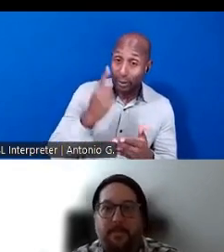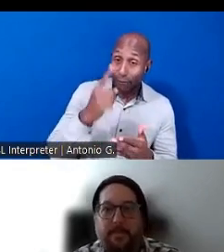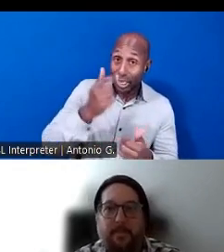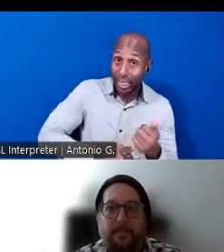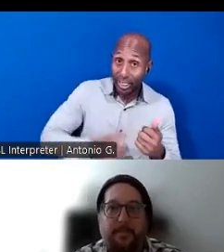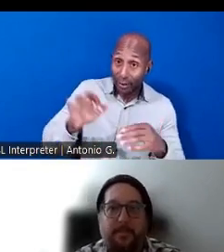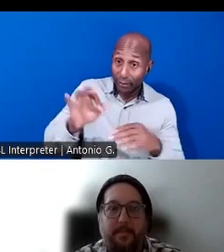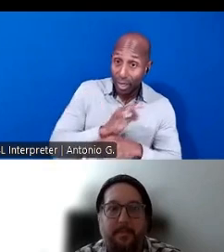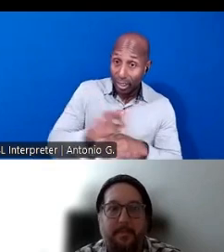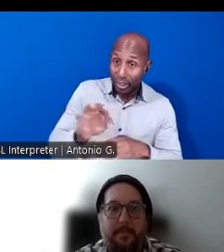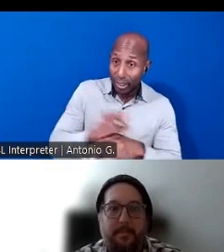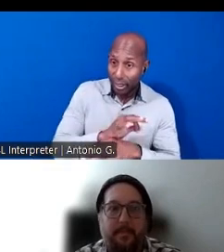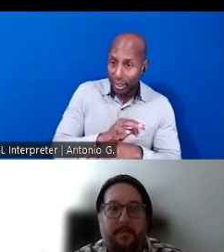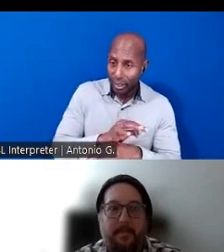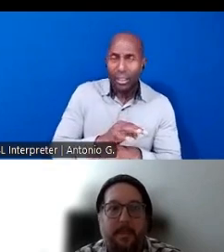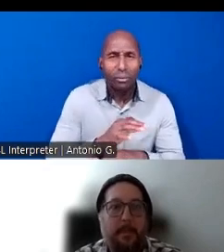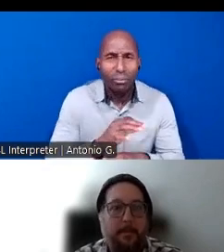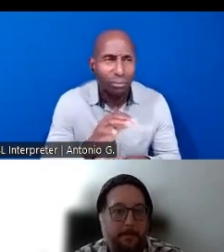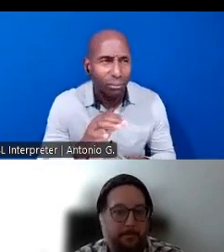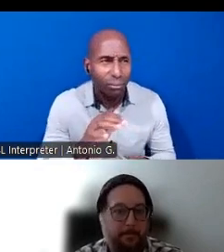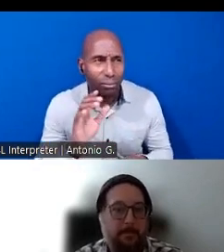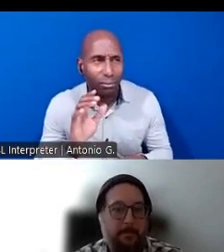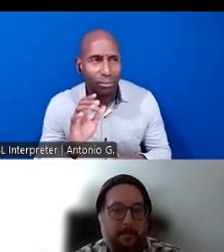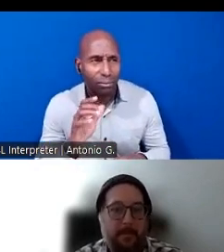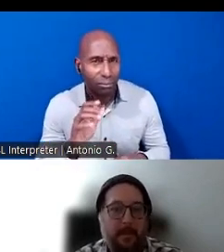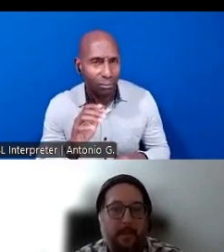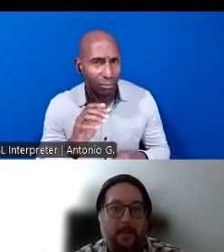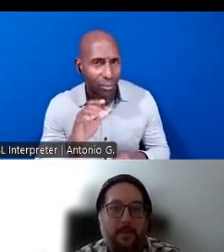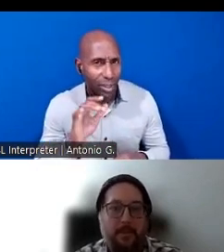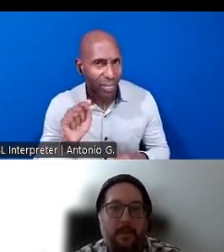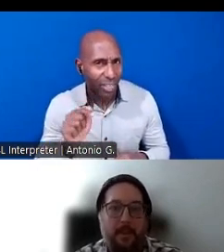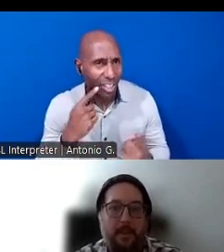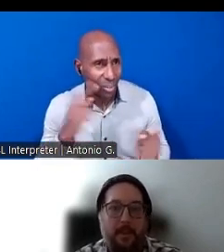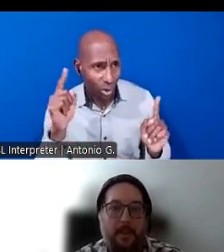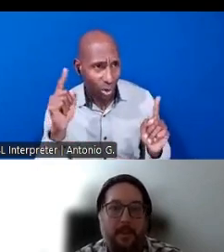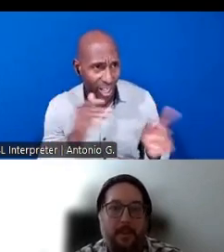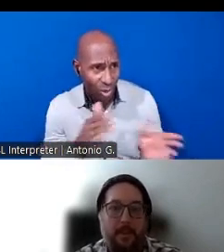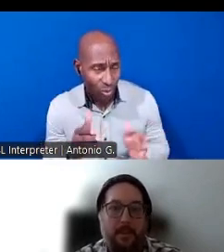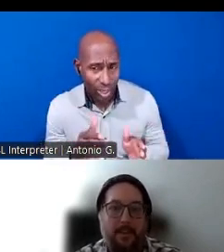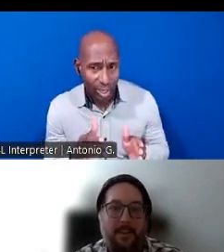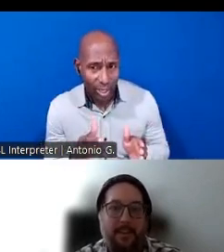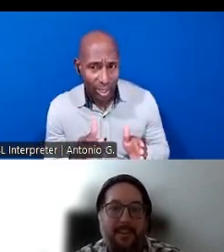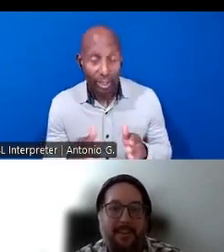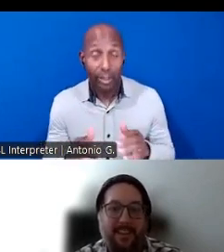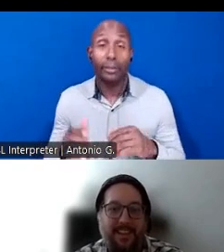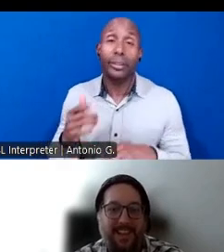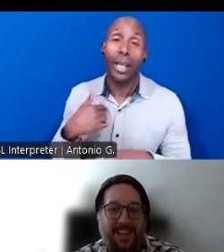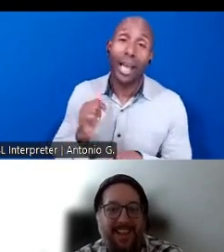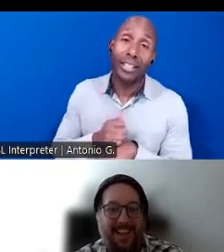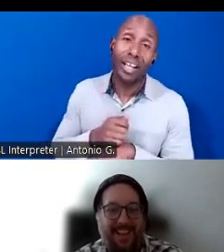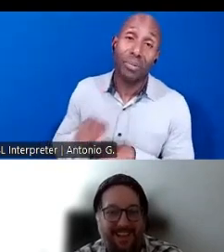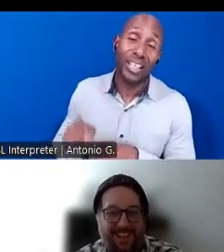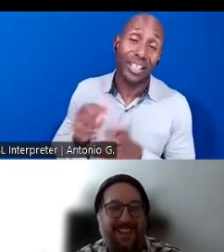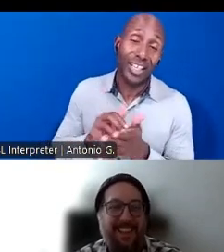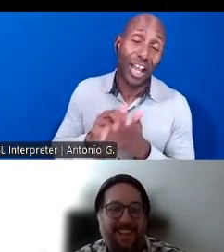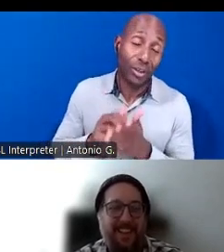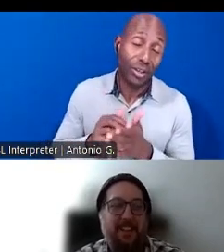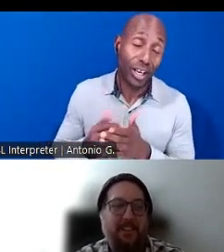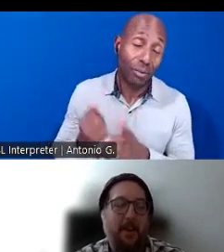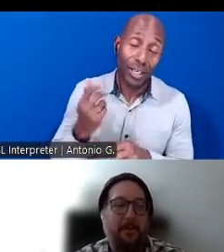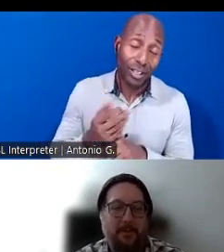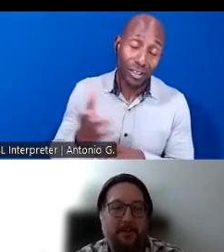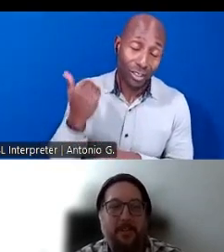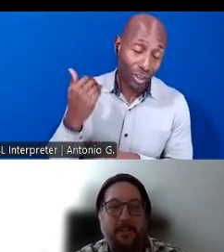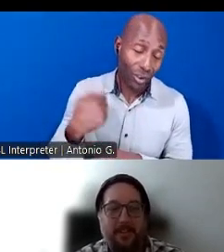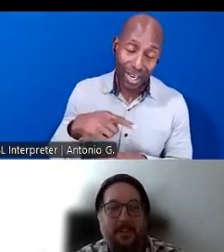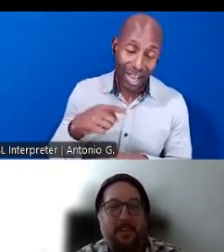does it work that way? Yes. Oh, great. I made this thing years ago and I didn't remember that it worked that way.